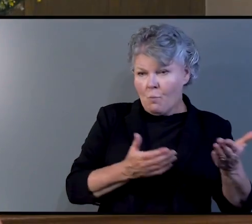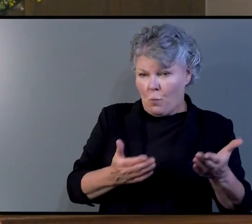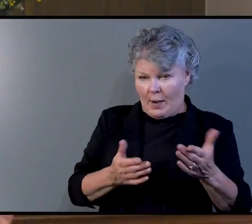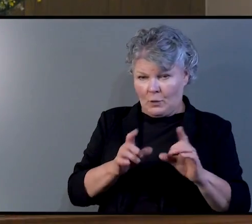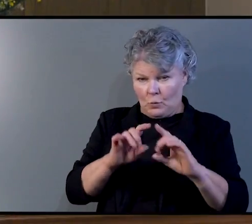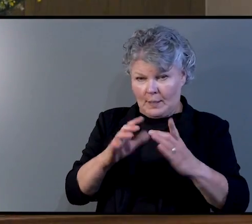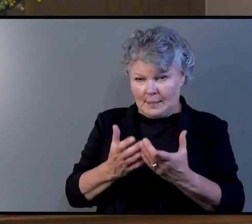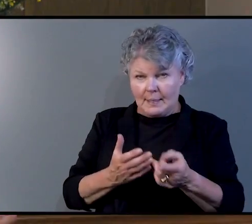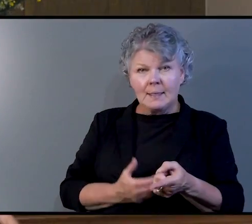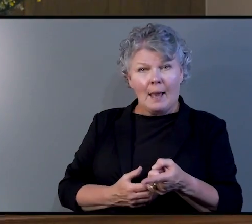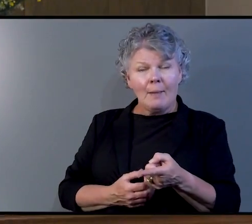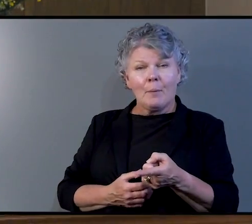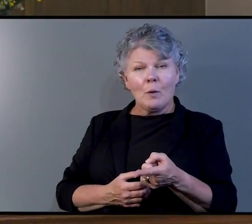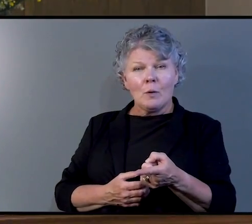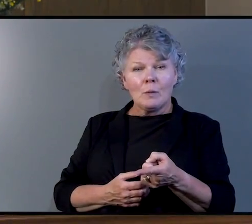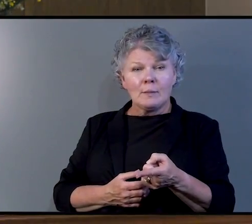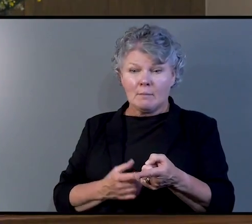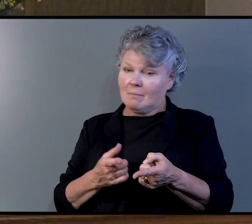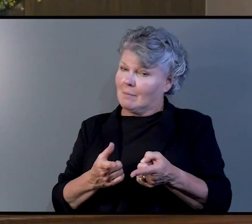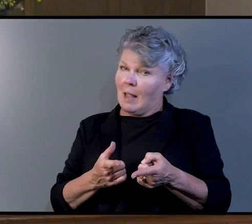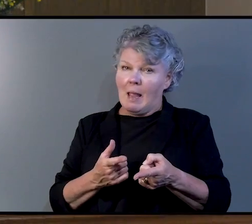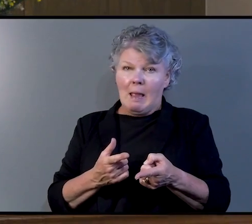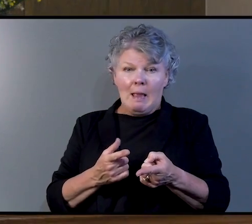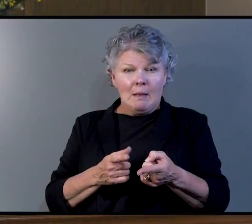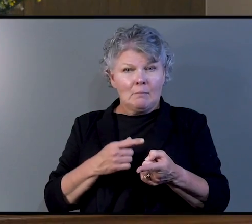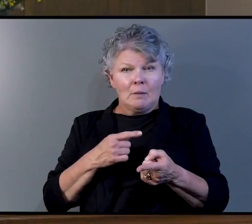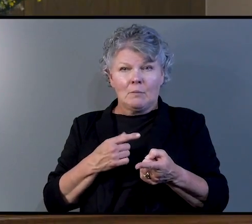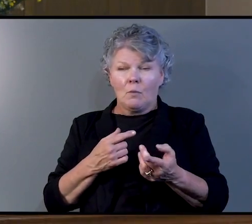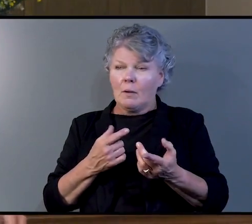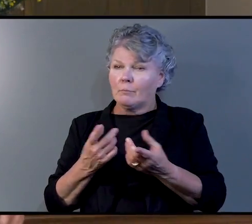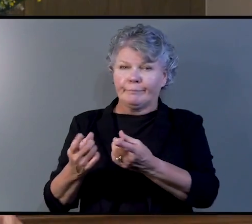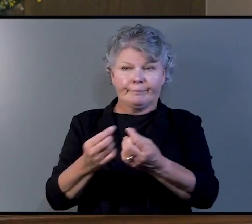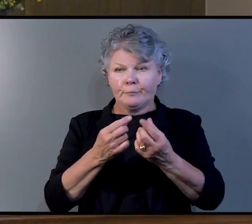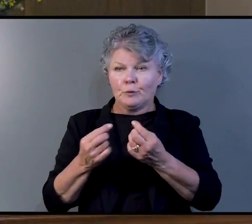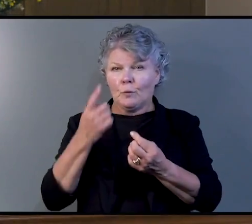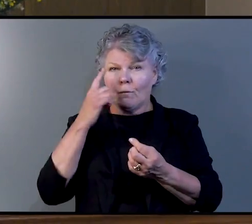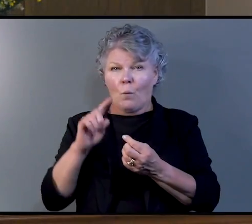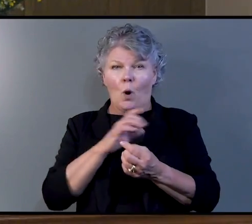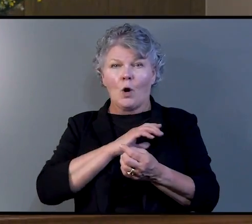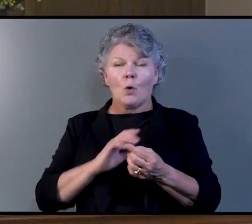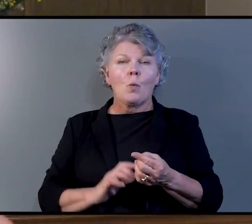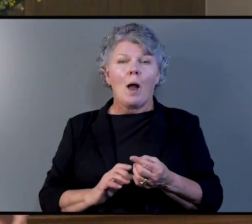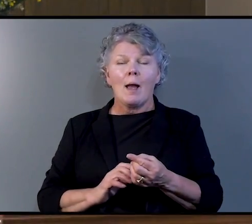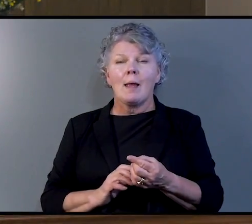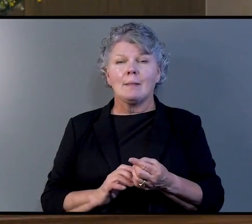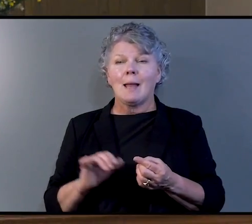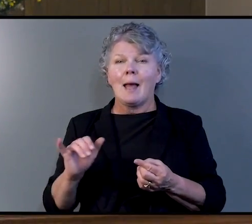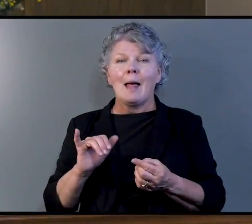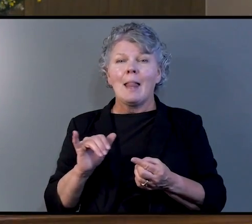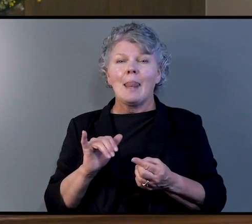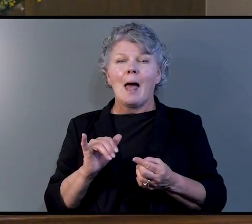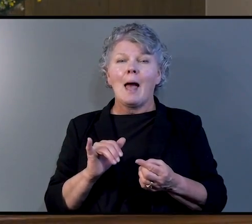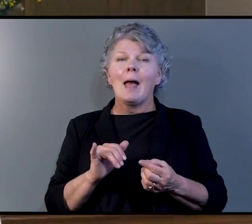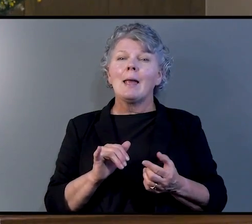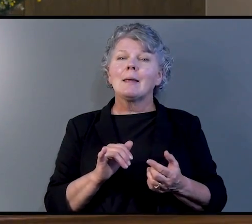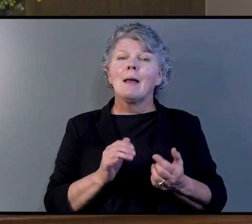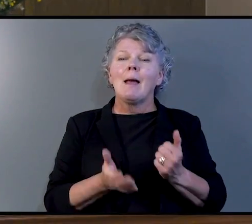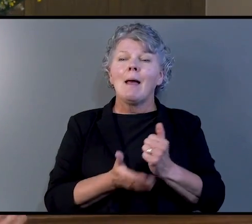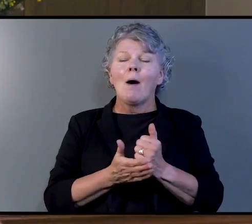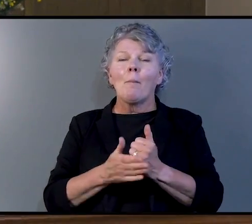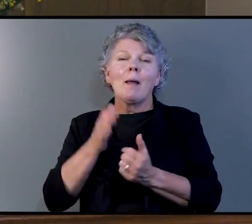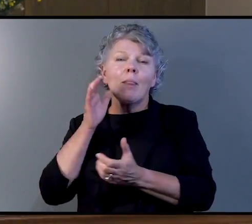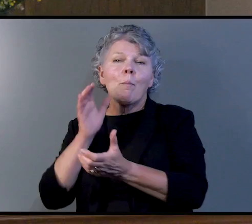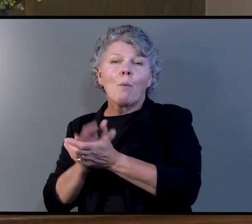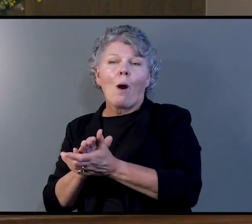in the Gospel of Mark, the disciples have been going throughout running errands for Christ. Like a groomsman dropping the bride's